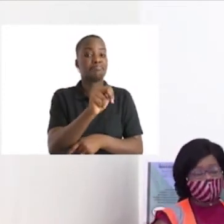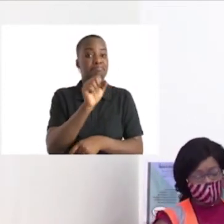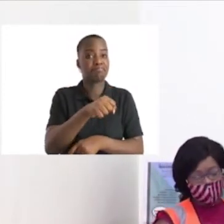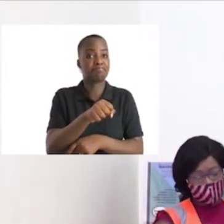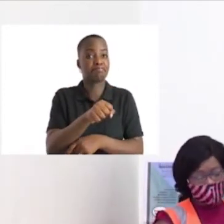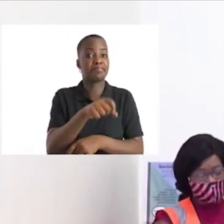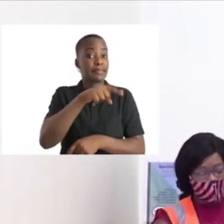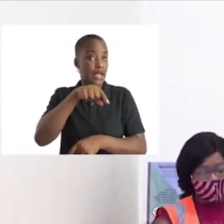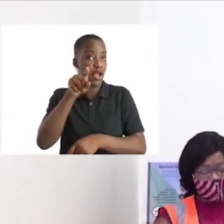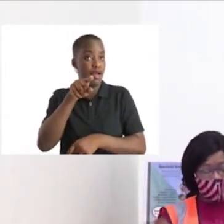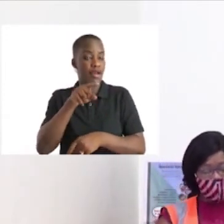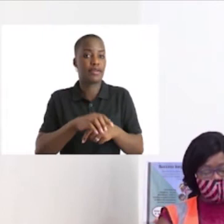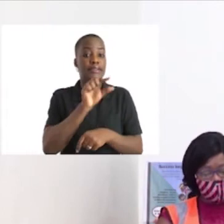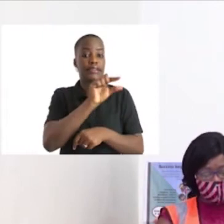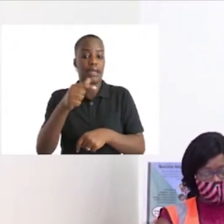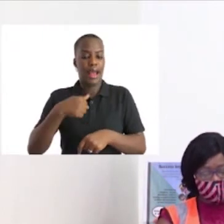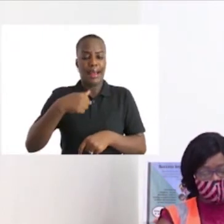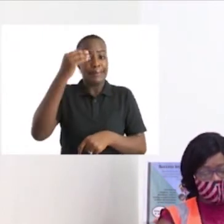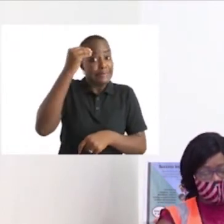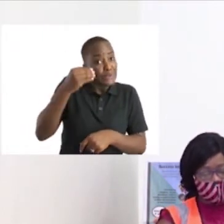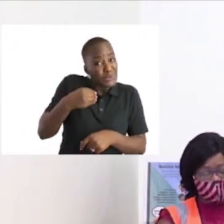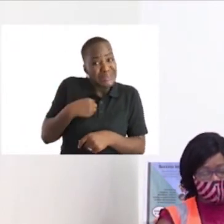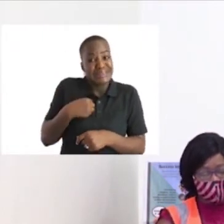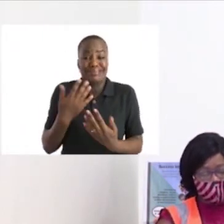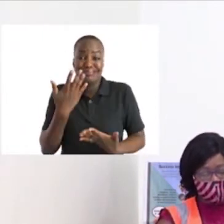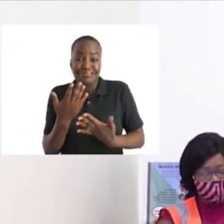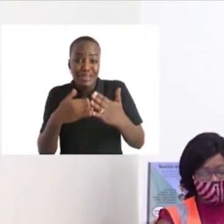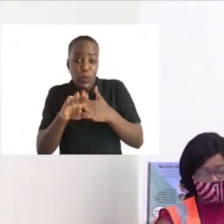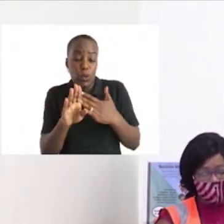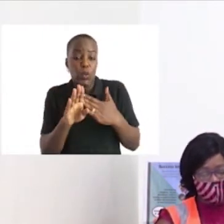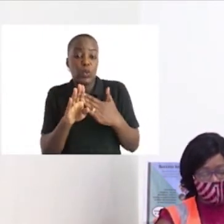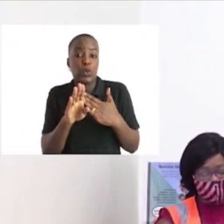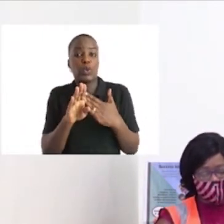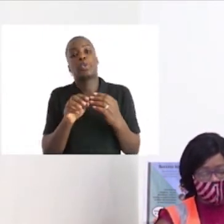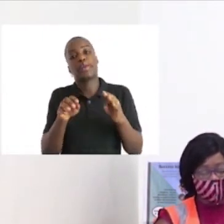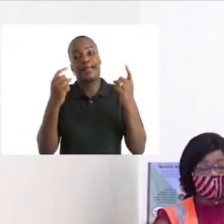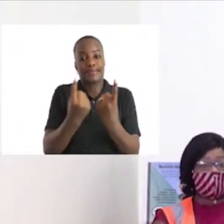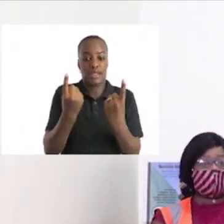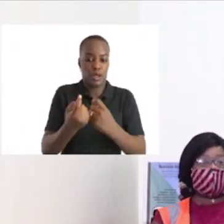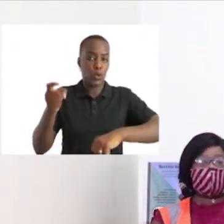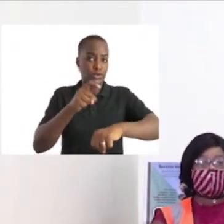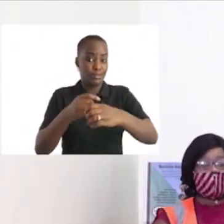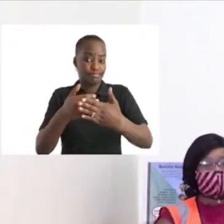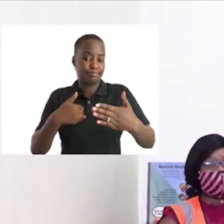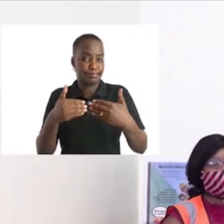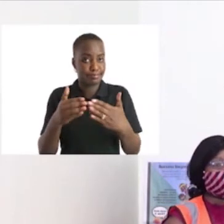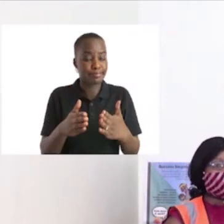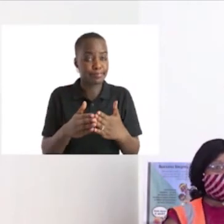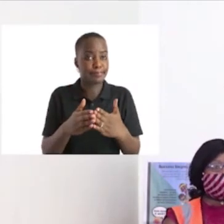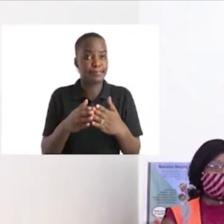the sentence will read, I don't know if I can get to the game on time before it